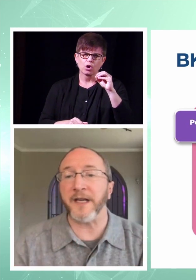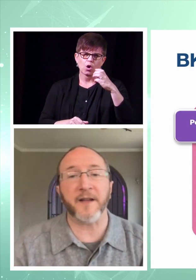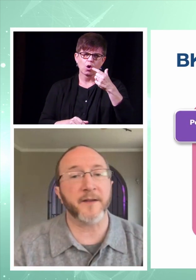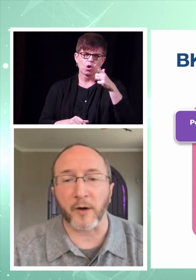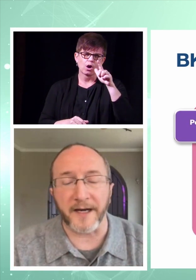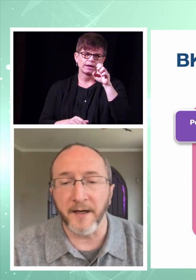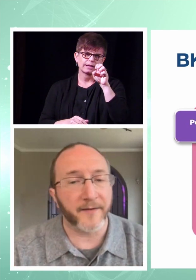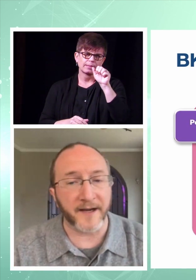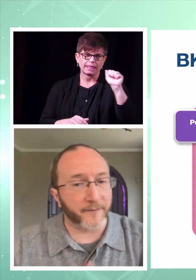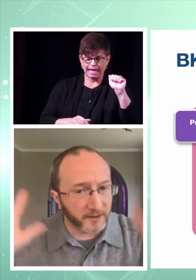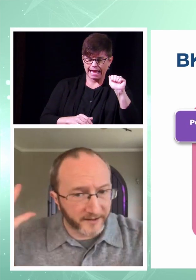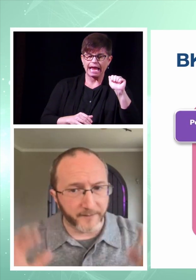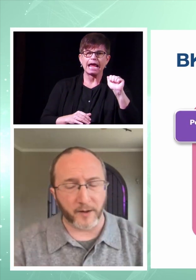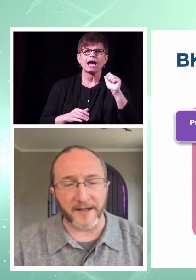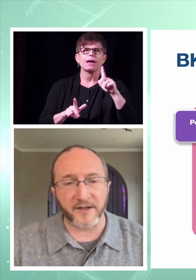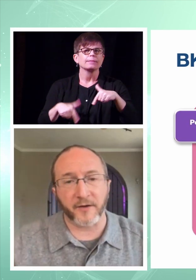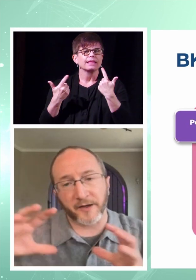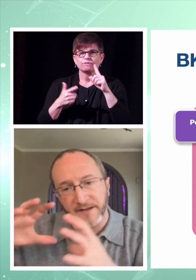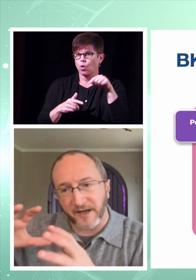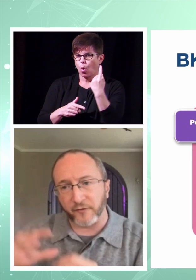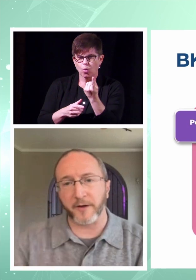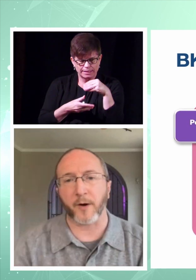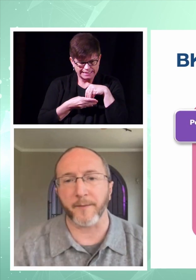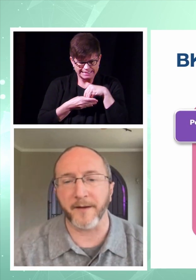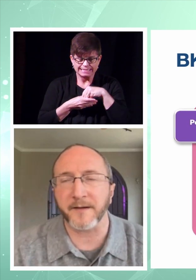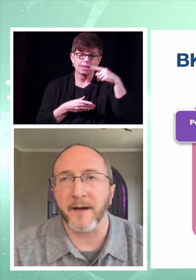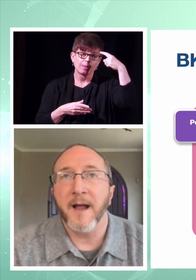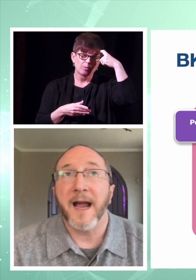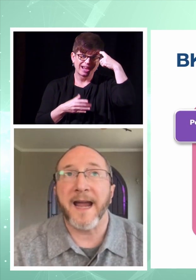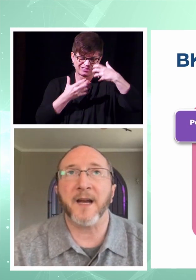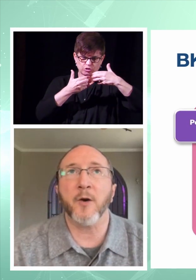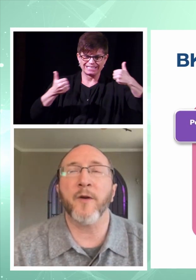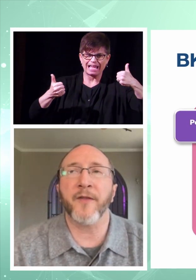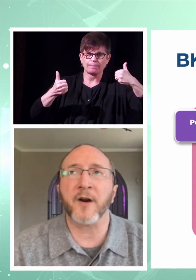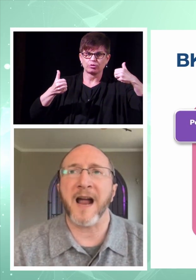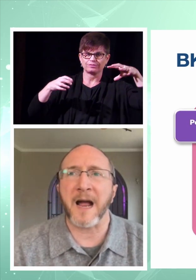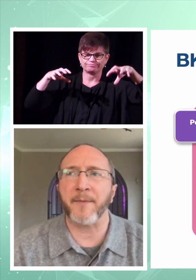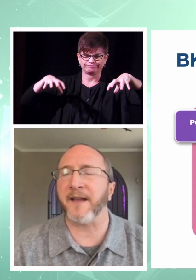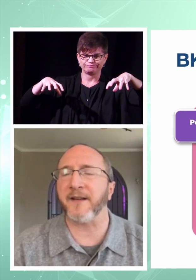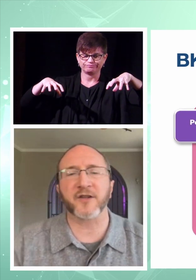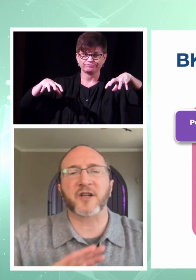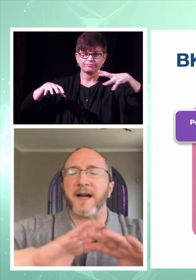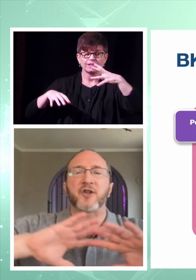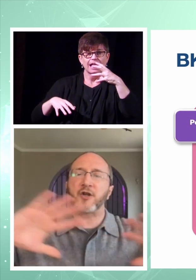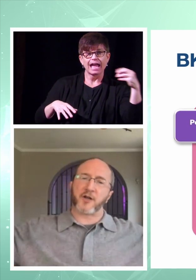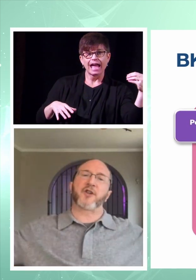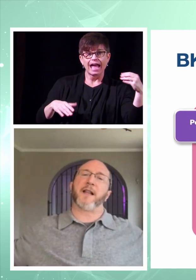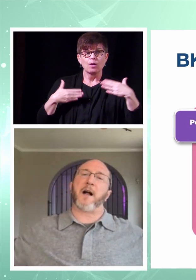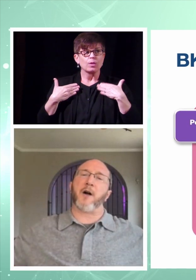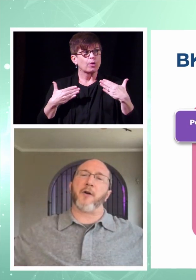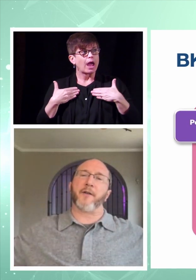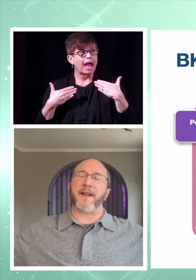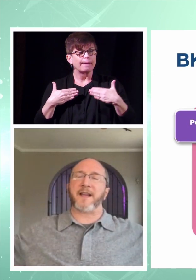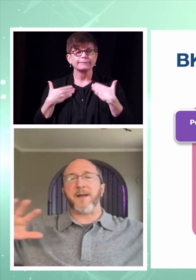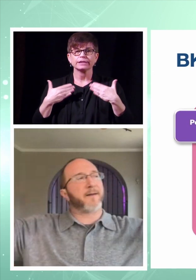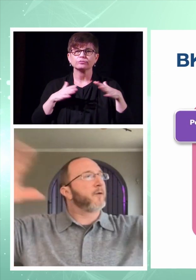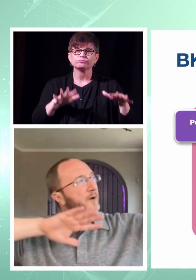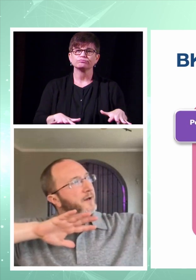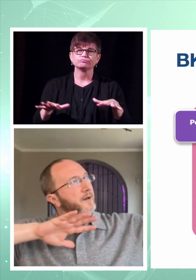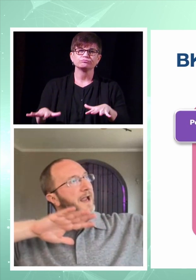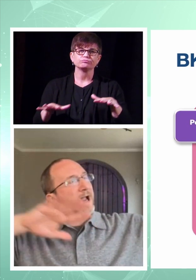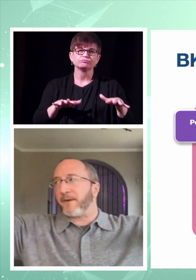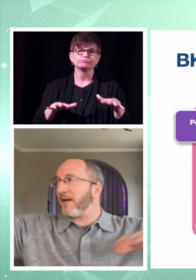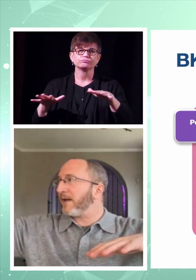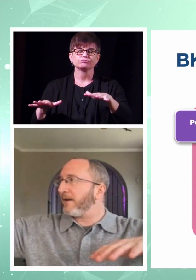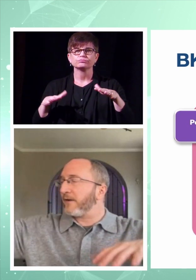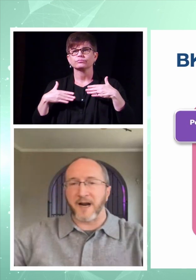live only in the brain. They never leave the brain, so they're in the central compartment. And when they're happy, they just kind of chill out, and they keep